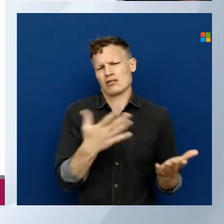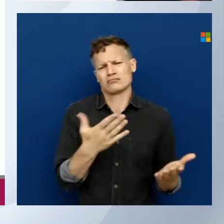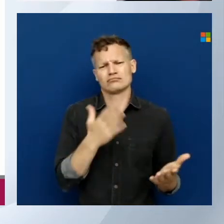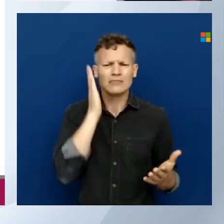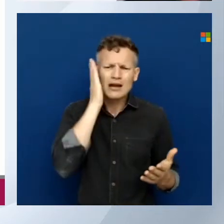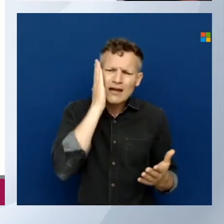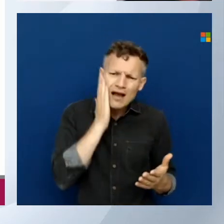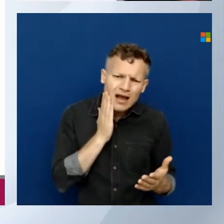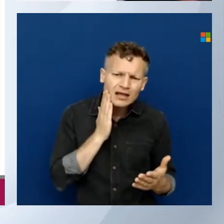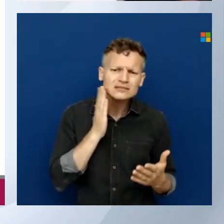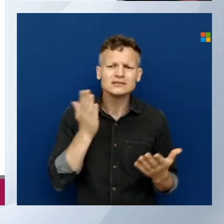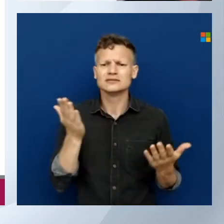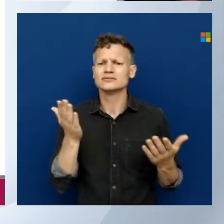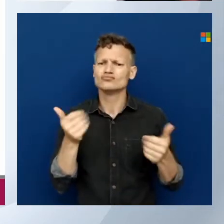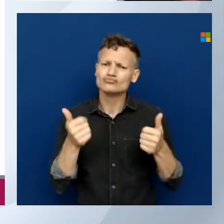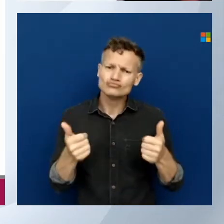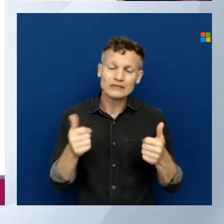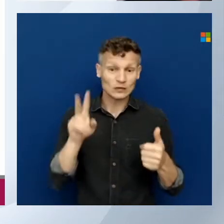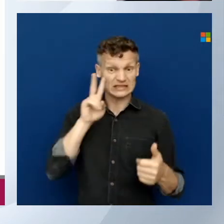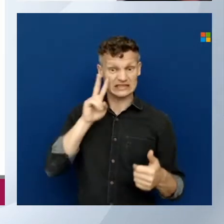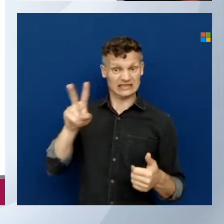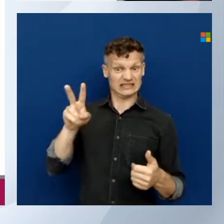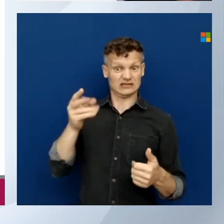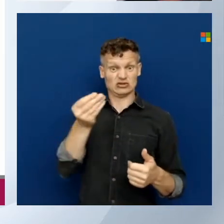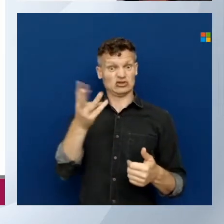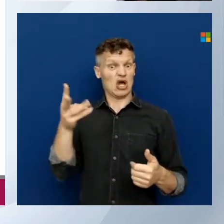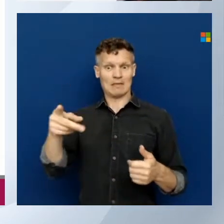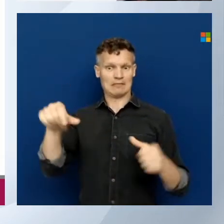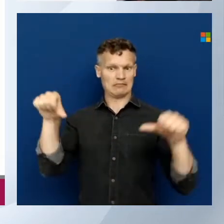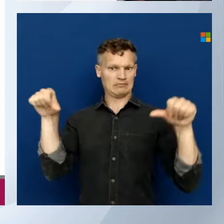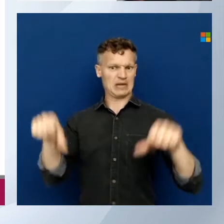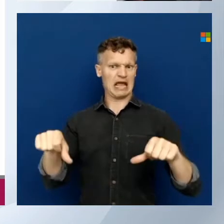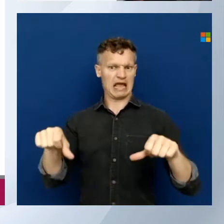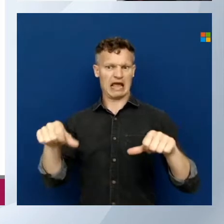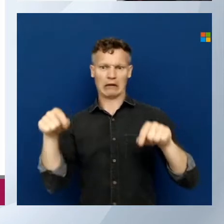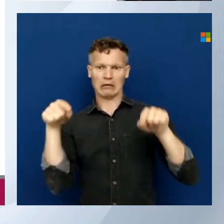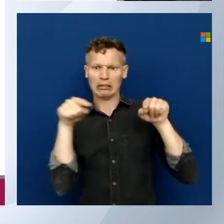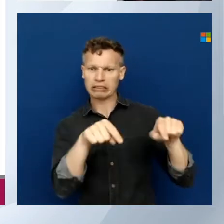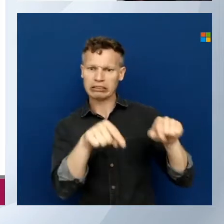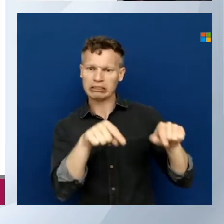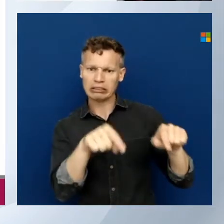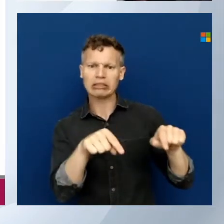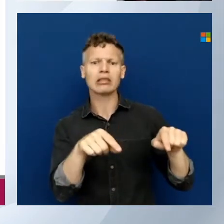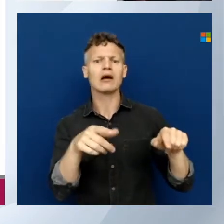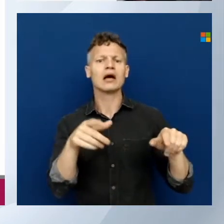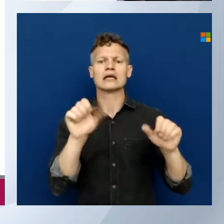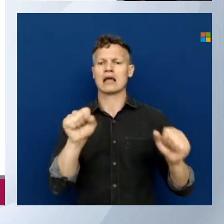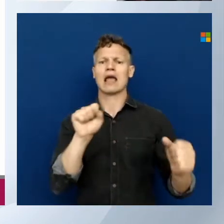reach out to me or to Henk Boelman, and both of our contact details are up on the website.